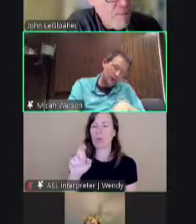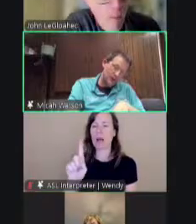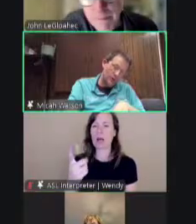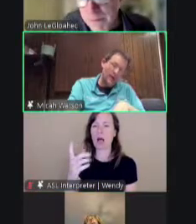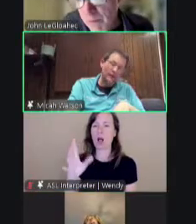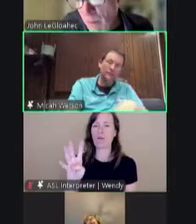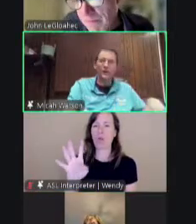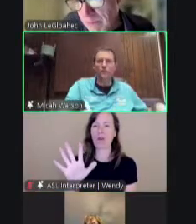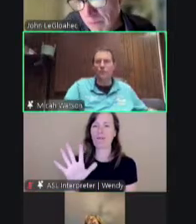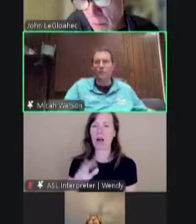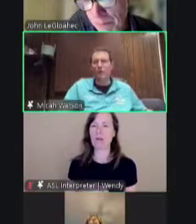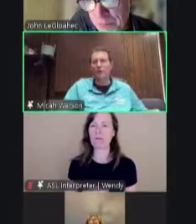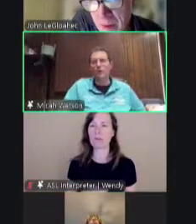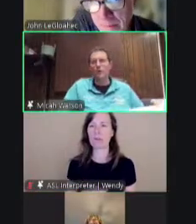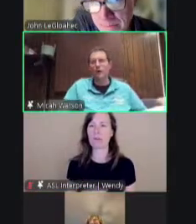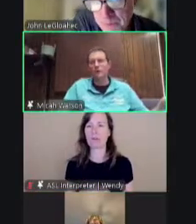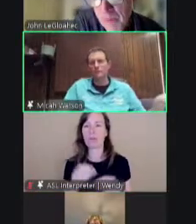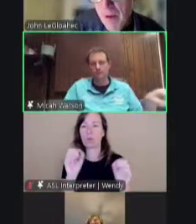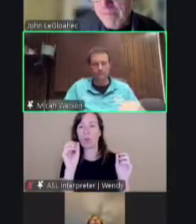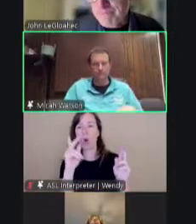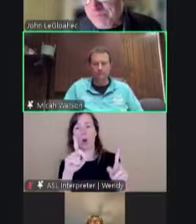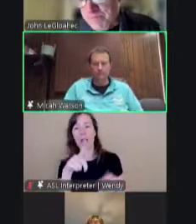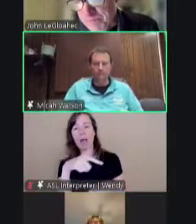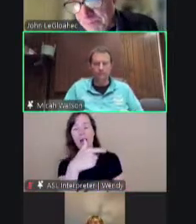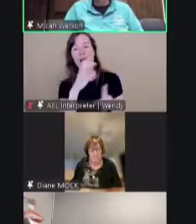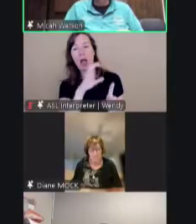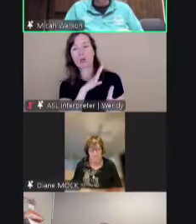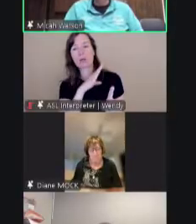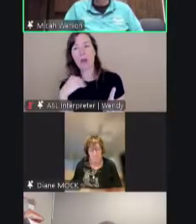Got it. Okay. Councilmember LeGloaheck.